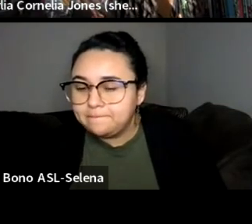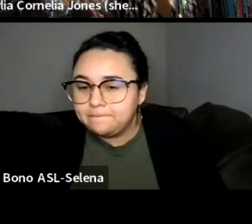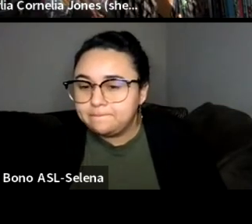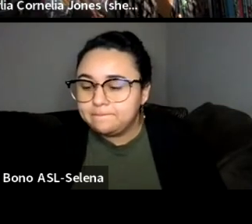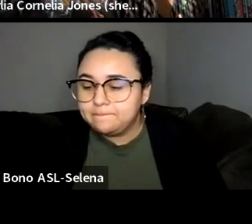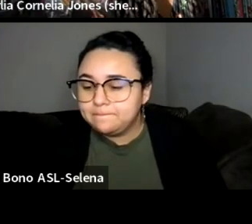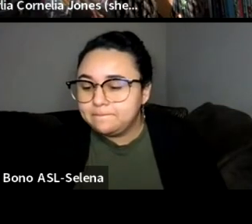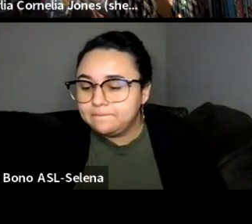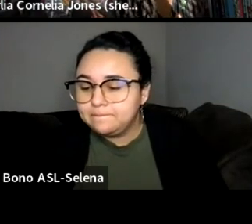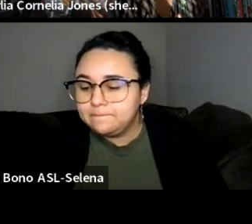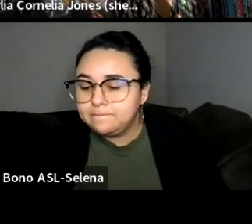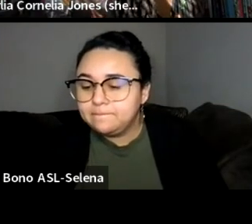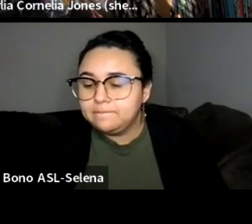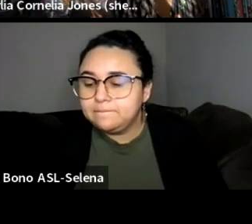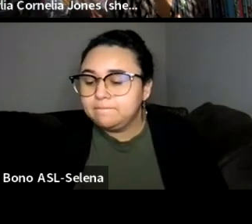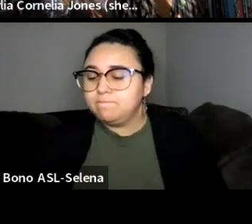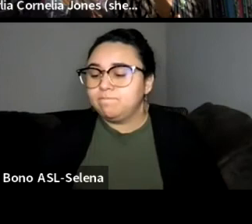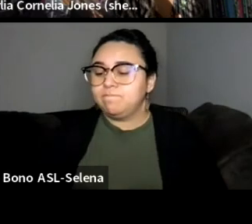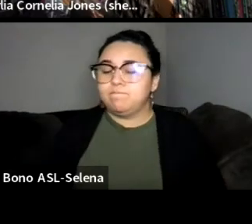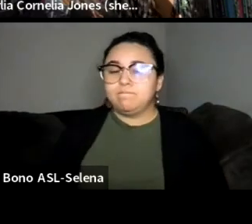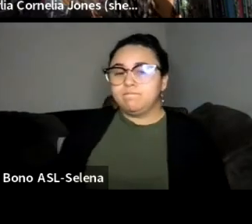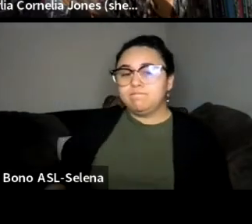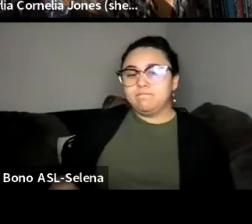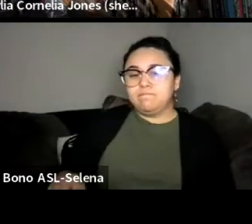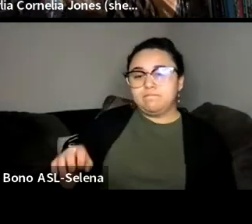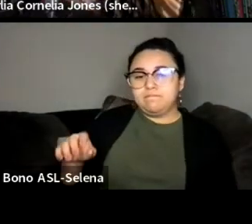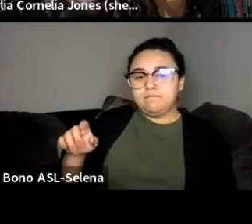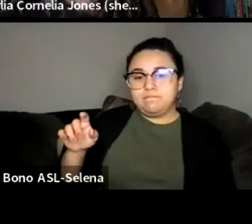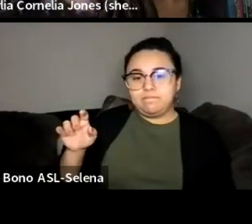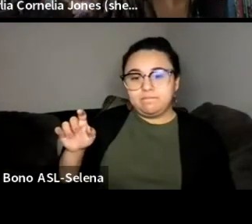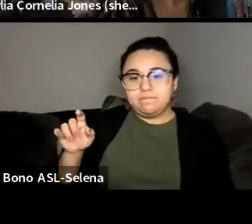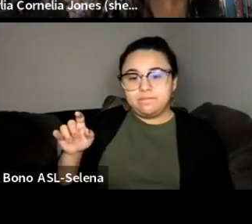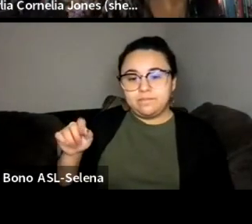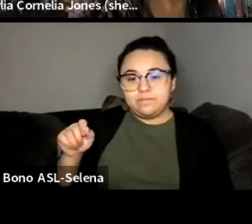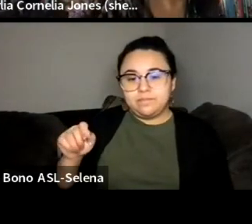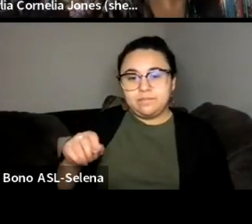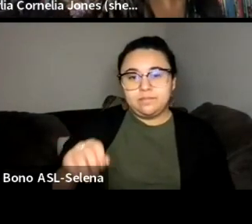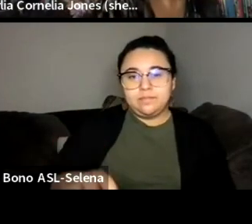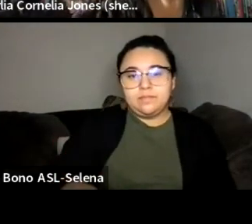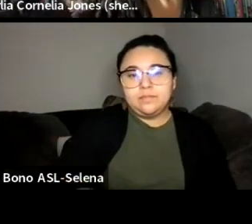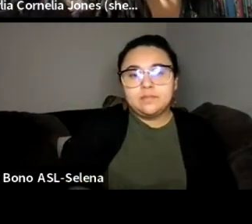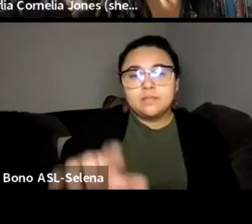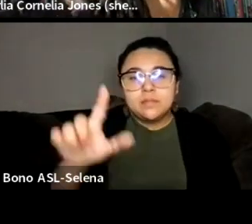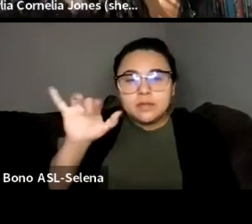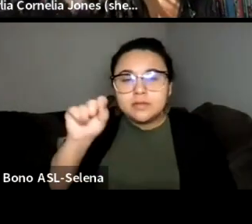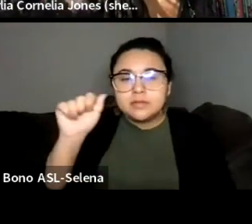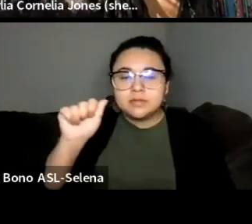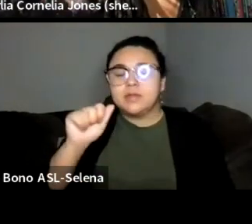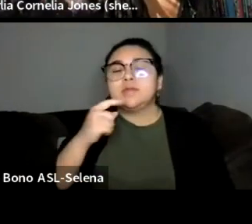I will say that I really relate to keeping your motherhood a secret, right?